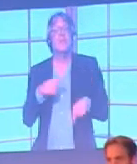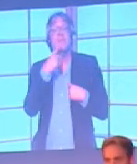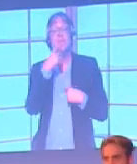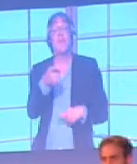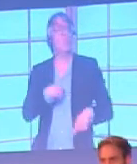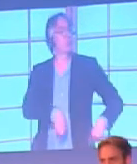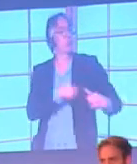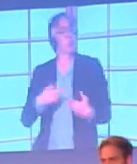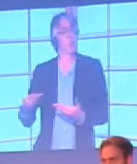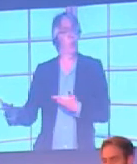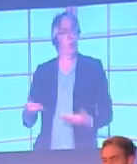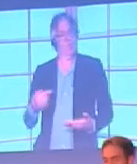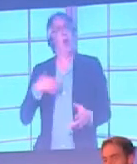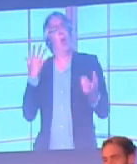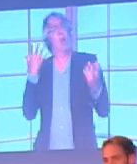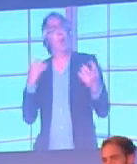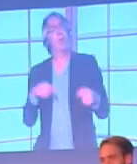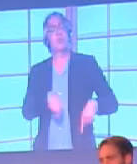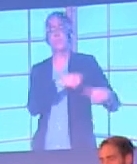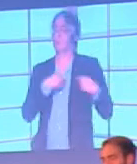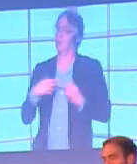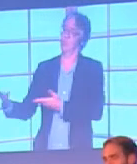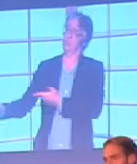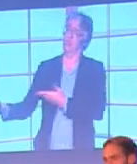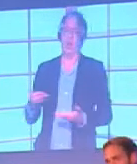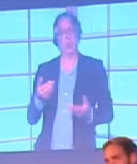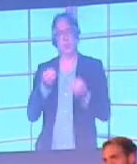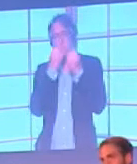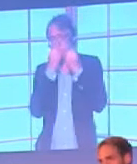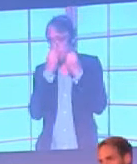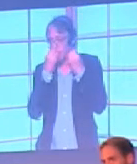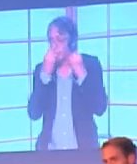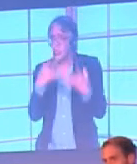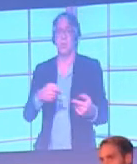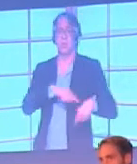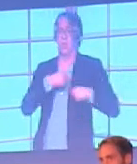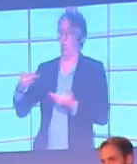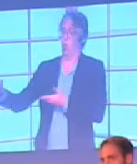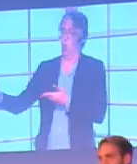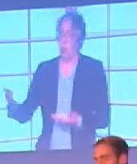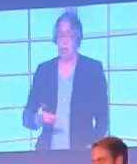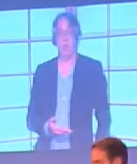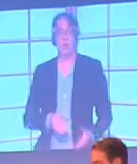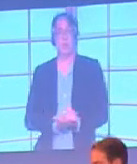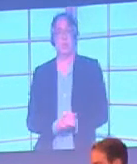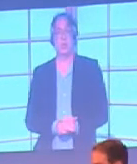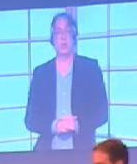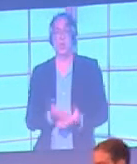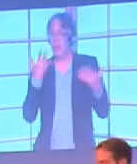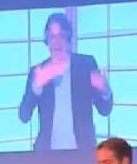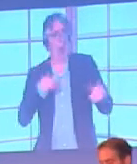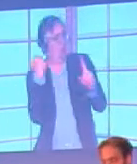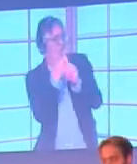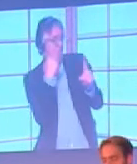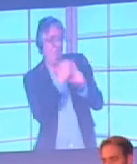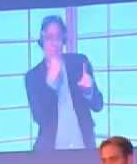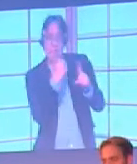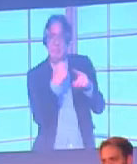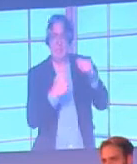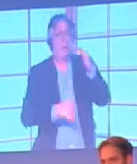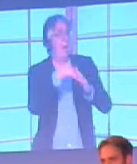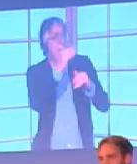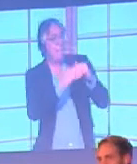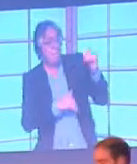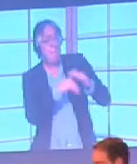be excellent, where we need to improve, together with all other stakeholders, the infrastructure. On the welcome,